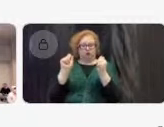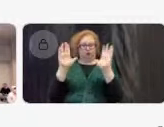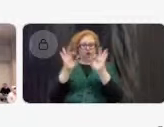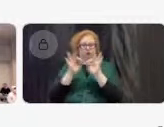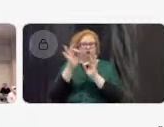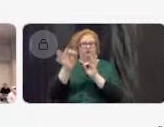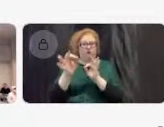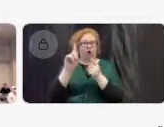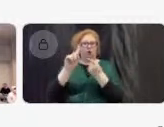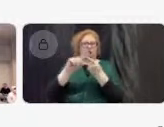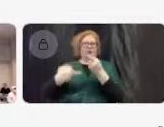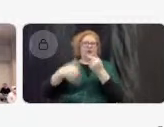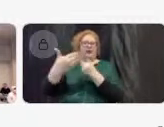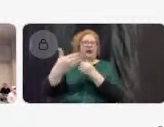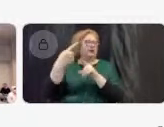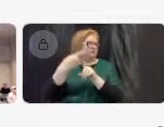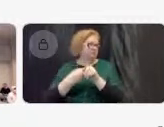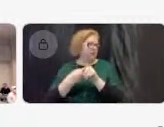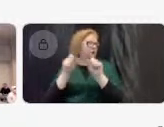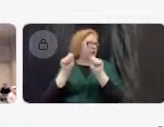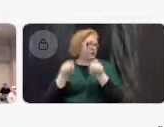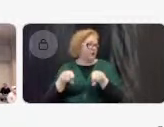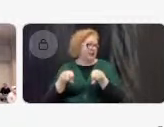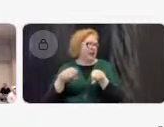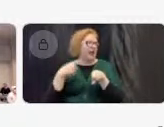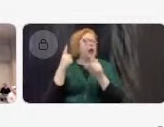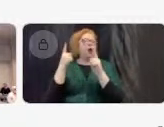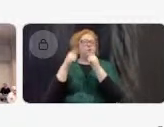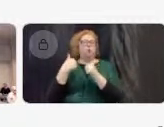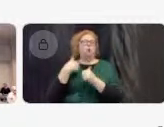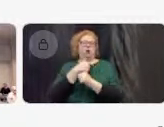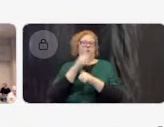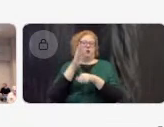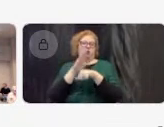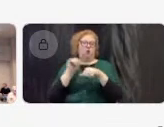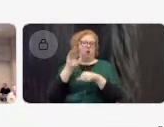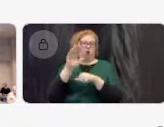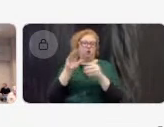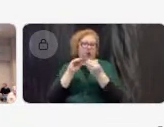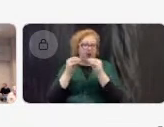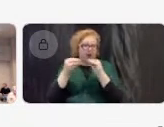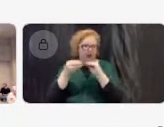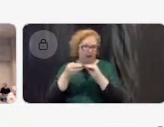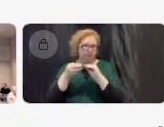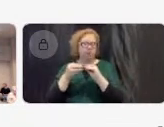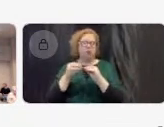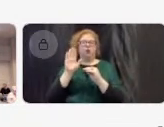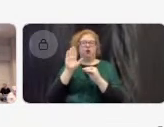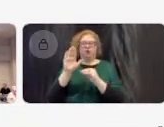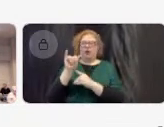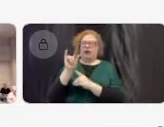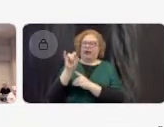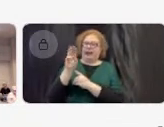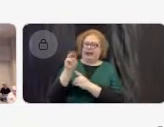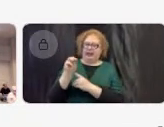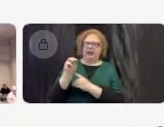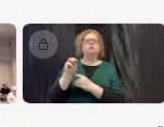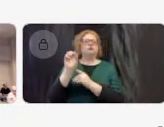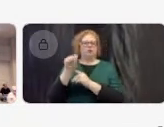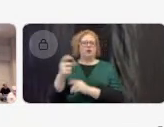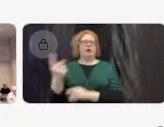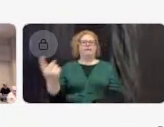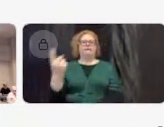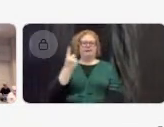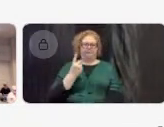month, you can. So when we call your number and your action item, you can come up, and if you like to